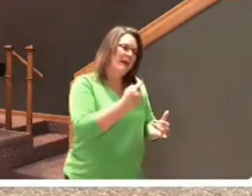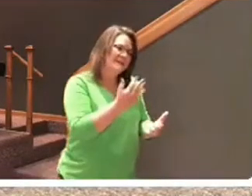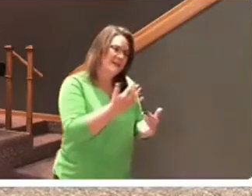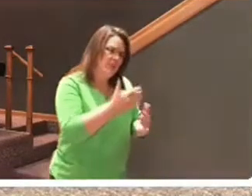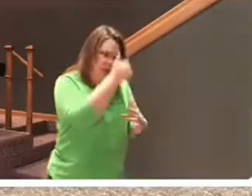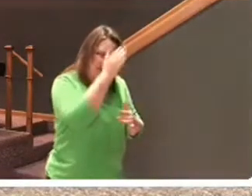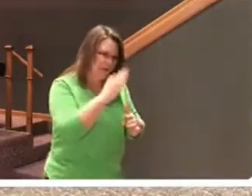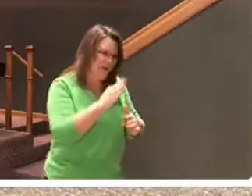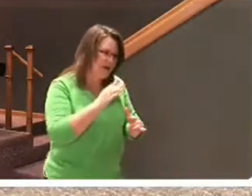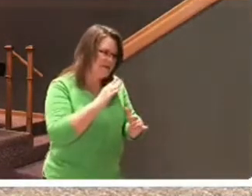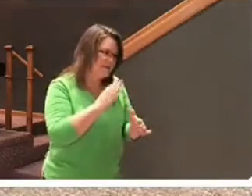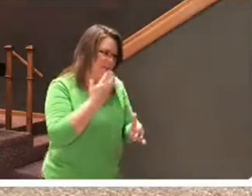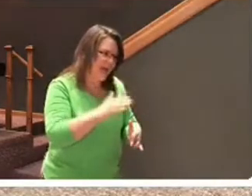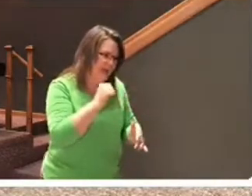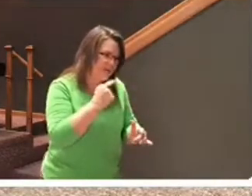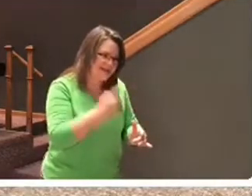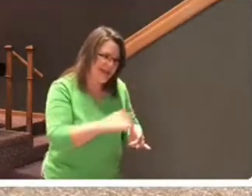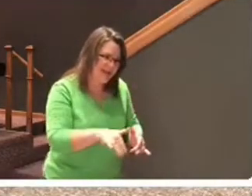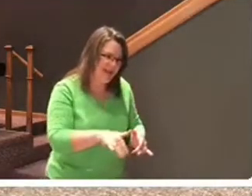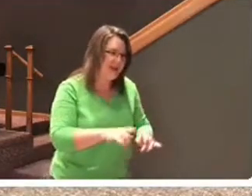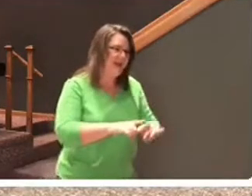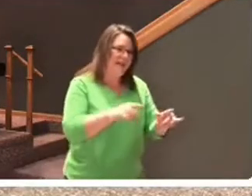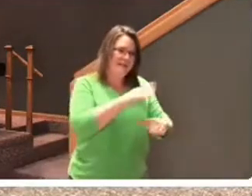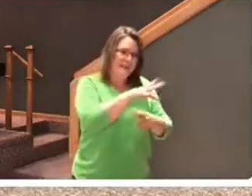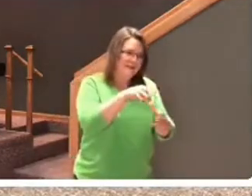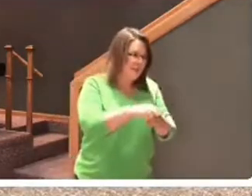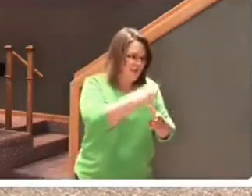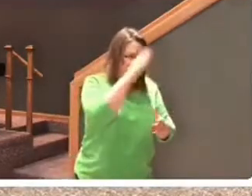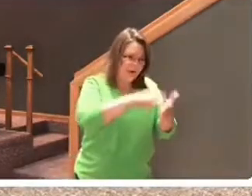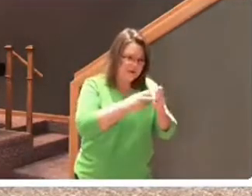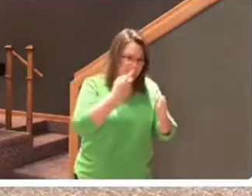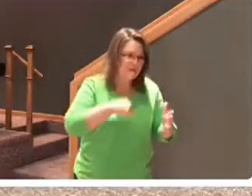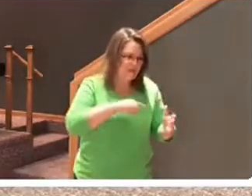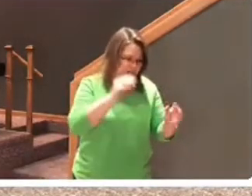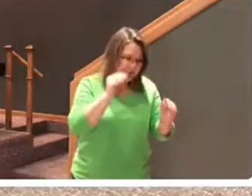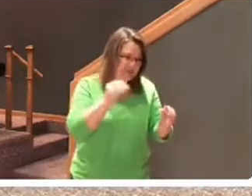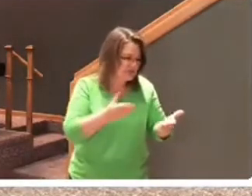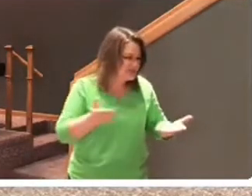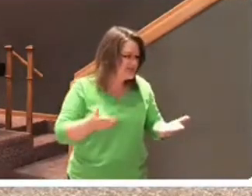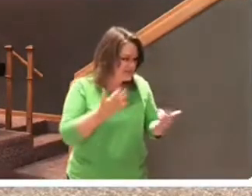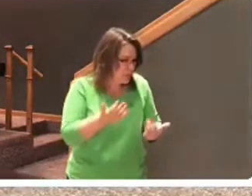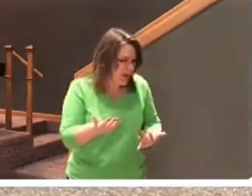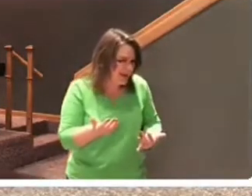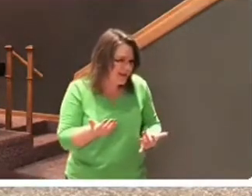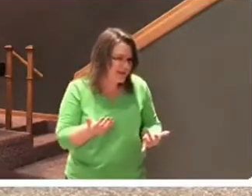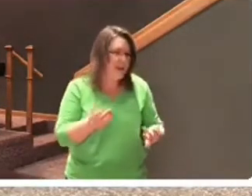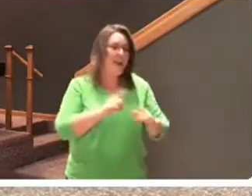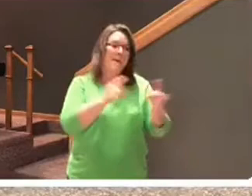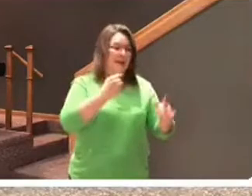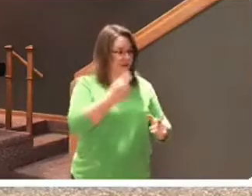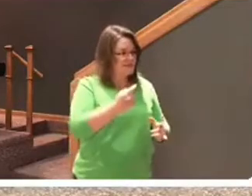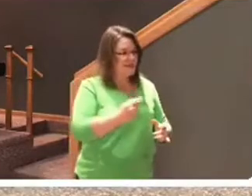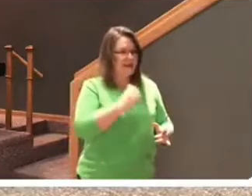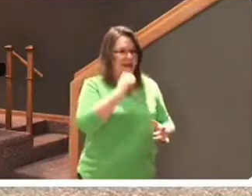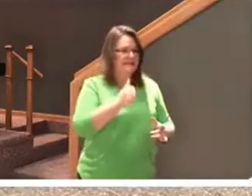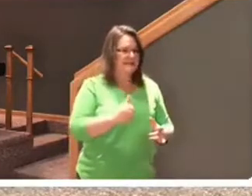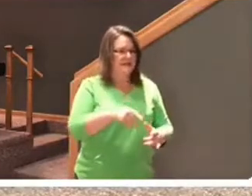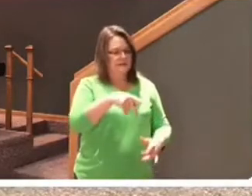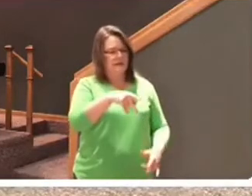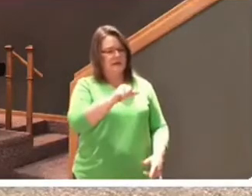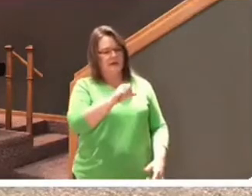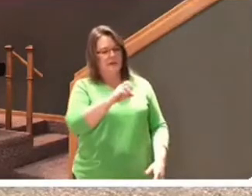on God is bad. In fact, that's part of God's purpose for us, to teach us things and waiting. But I'm saying it's not a